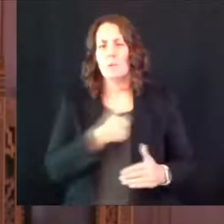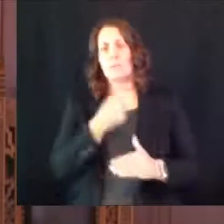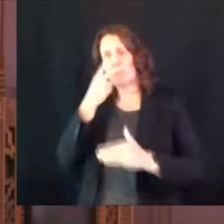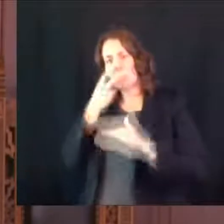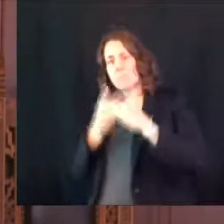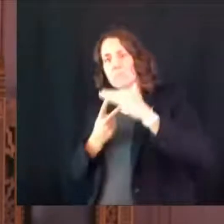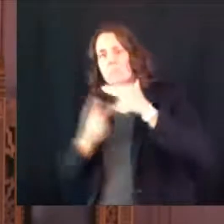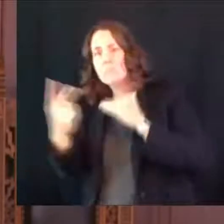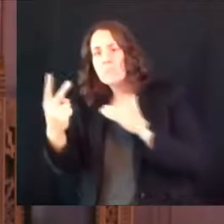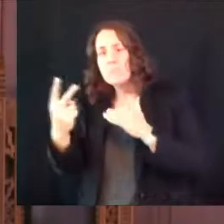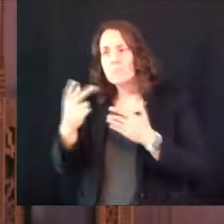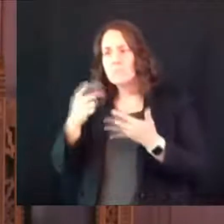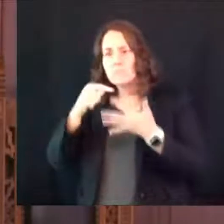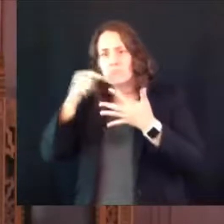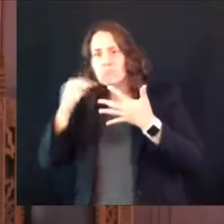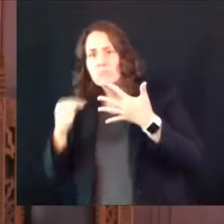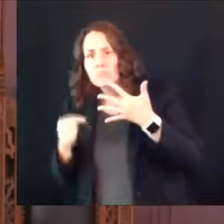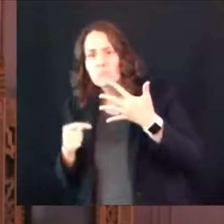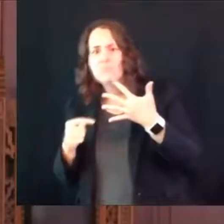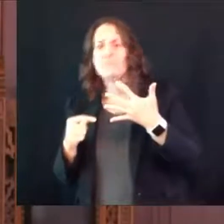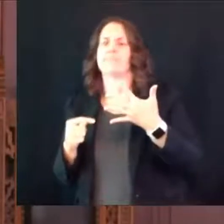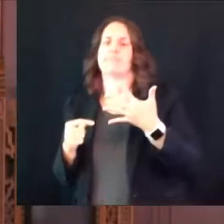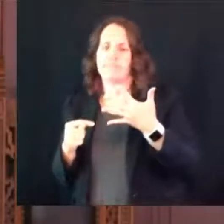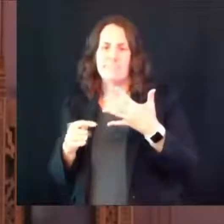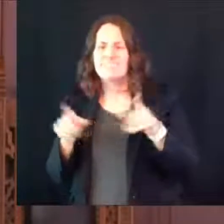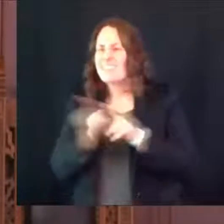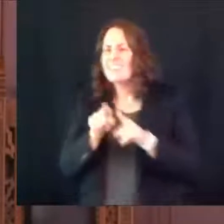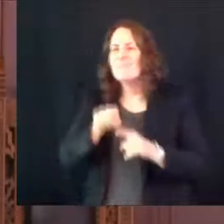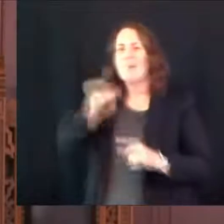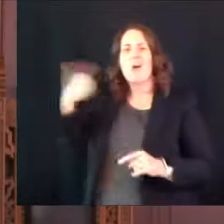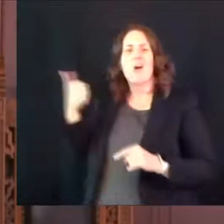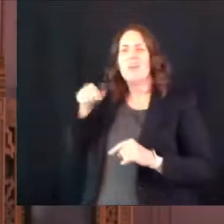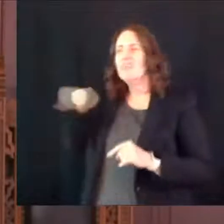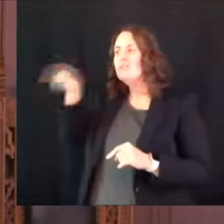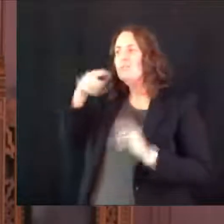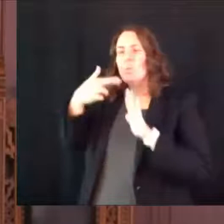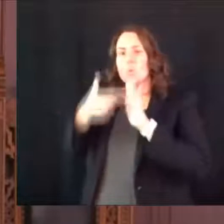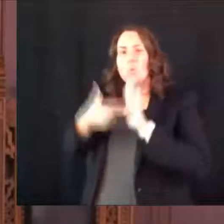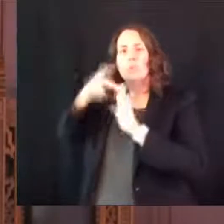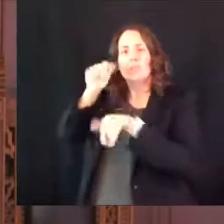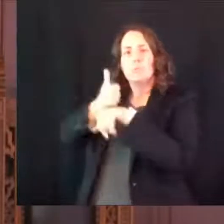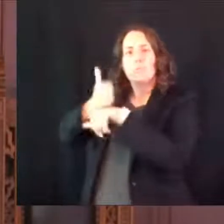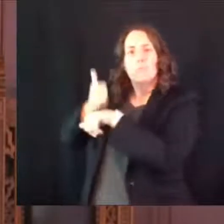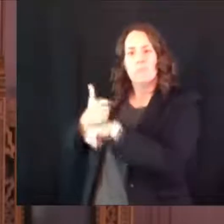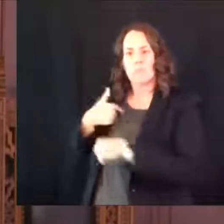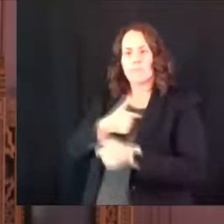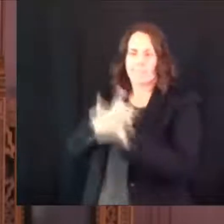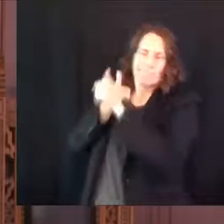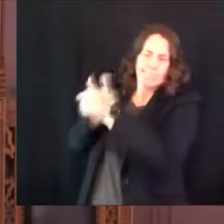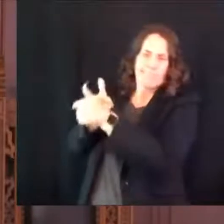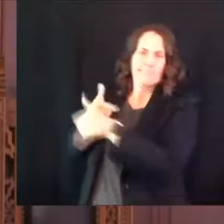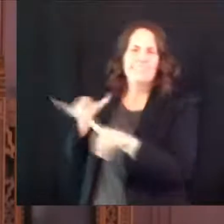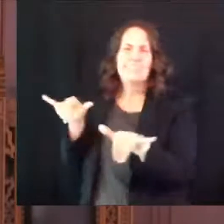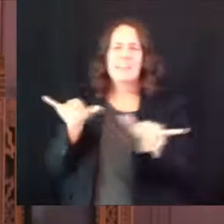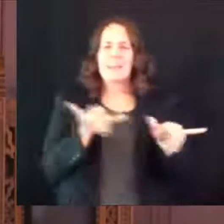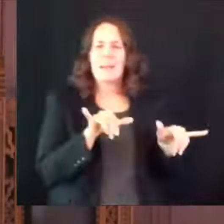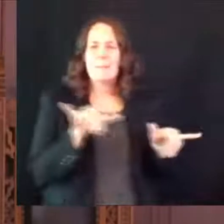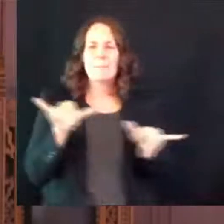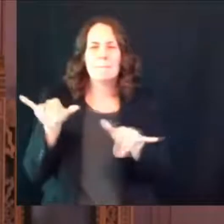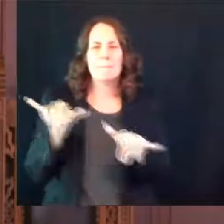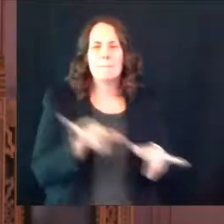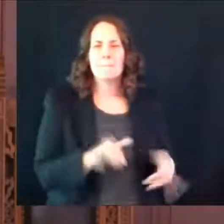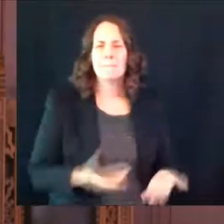be temporary if we get people to understand how important it is to do the simple things like wearing a